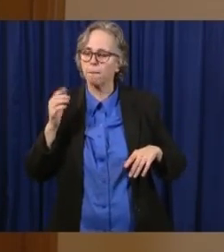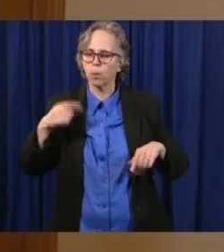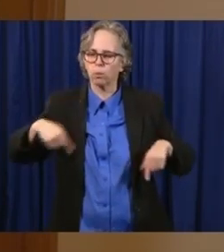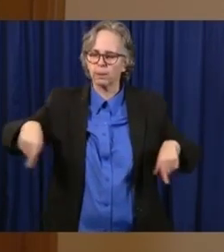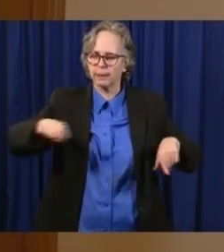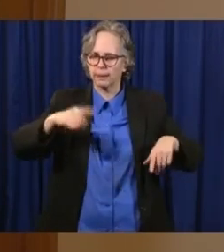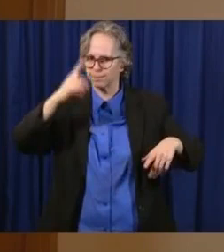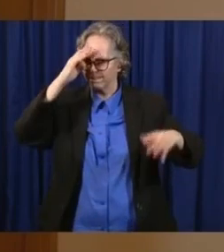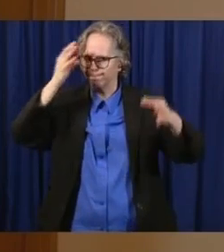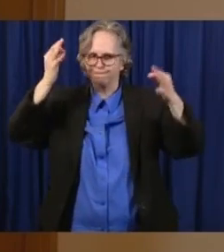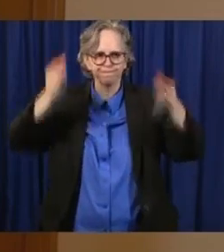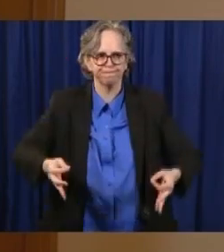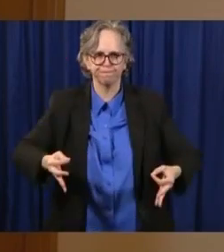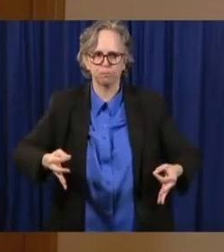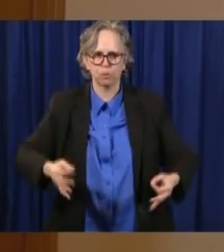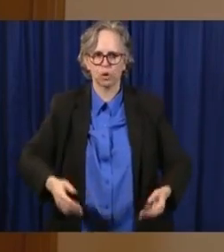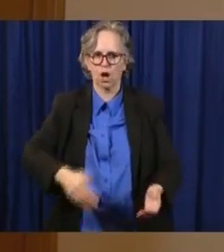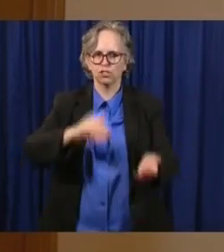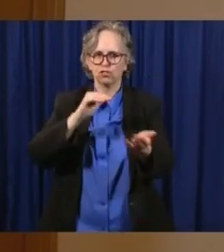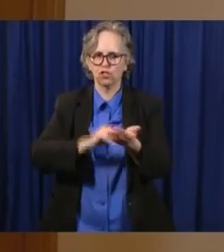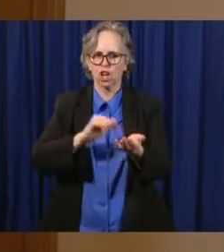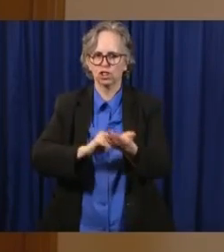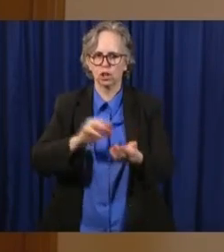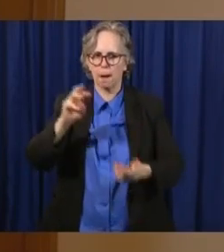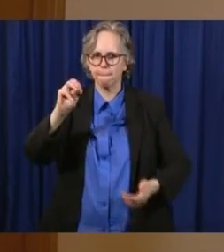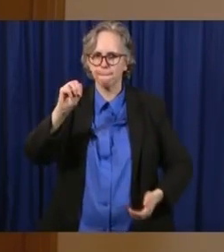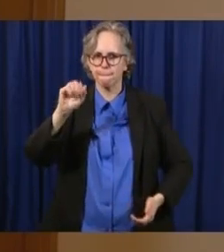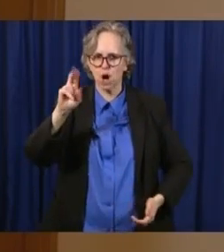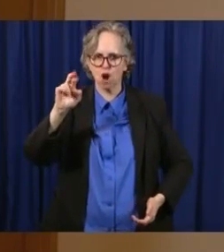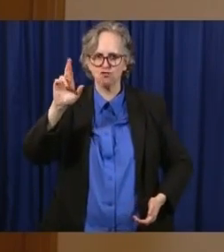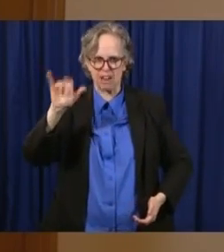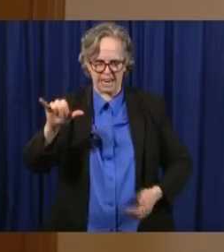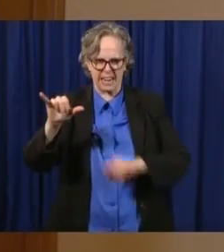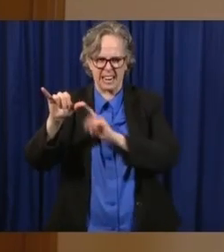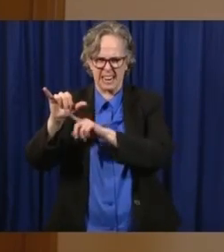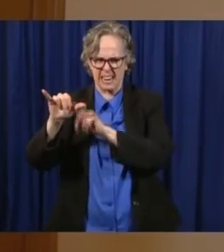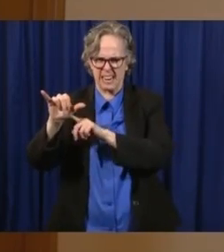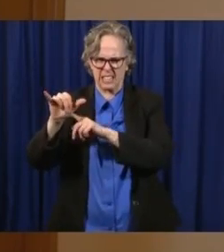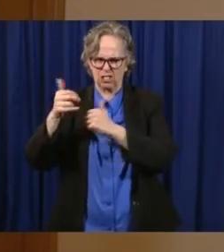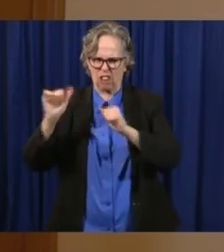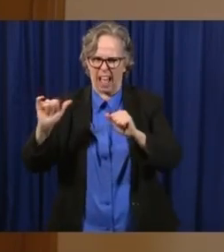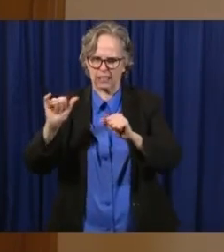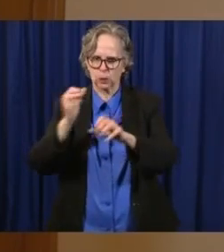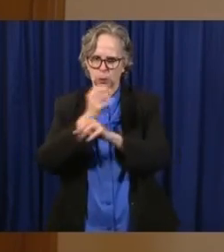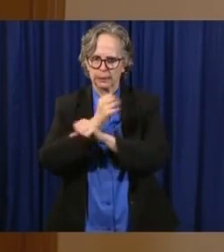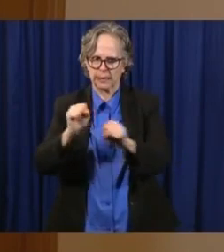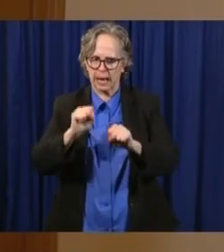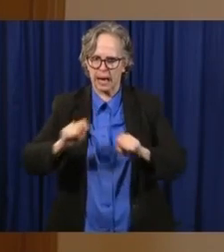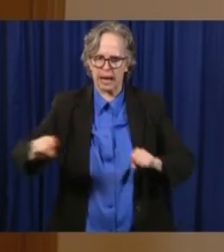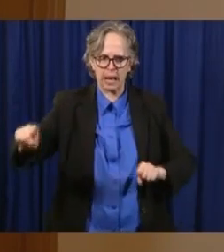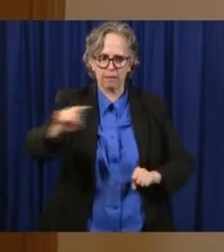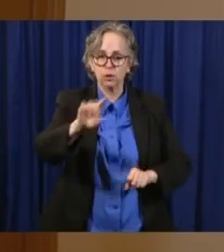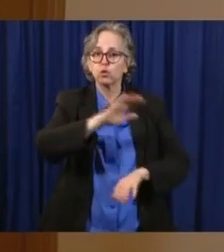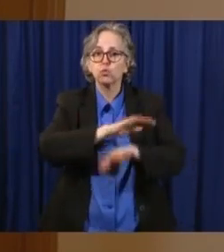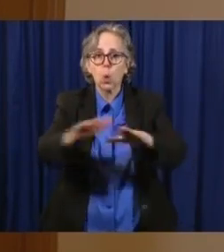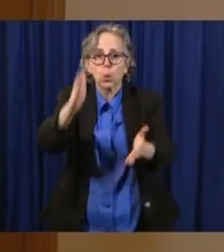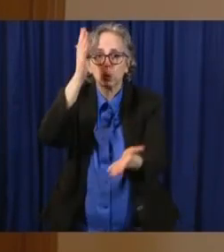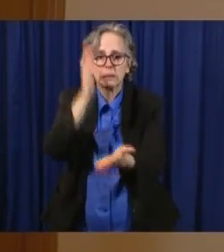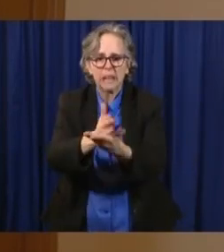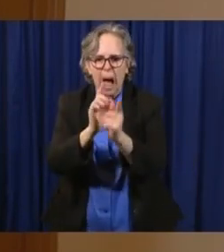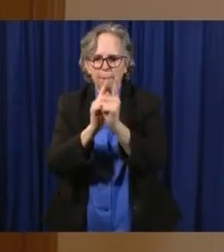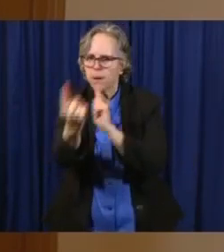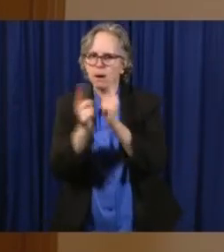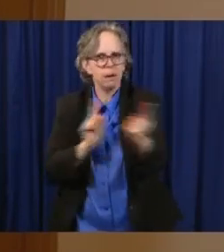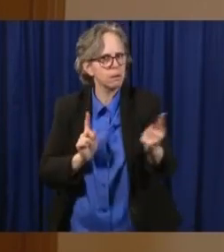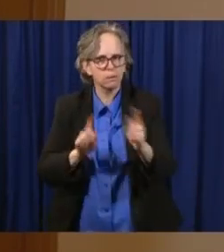to say to you, don't stop doing what you're doing. That's what these models are showing. And I want to talk about